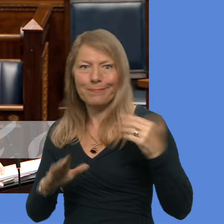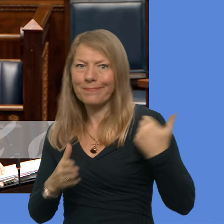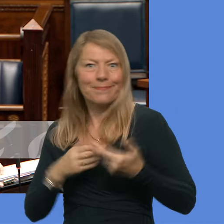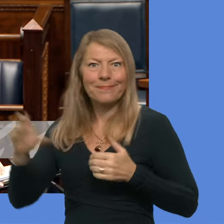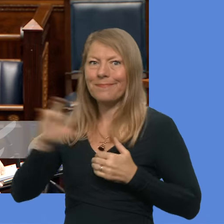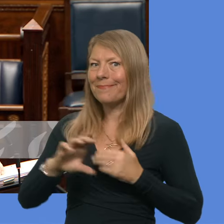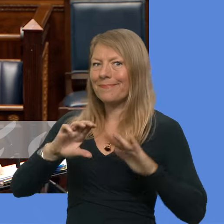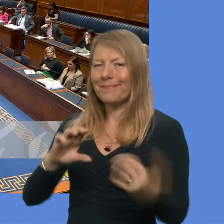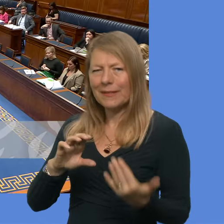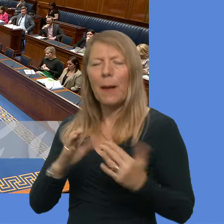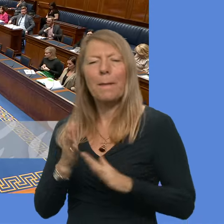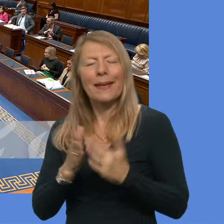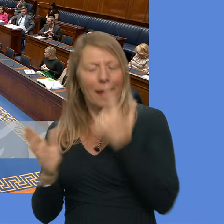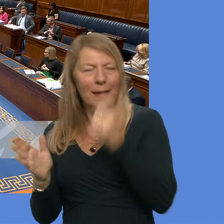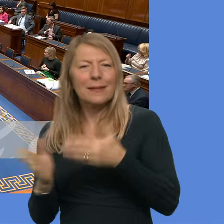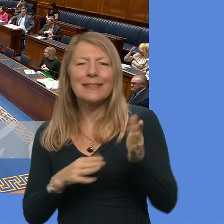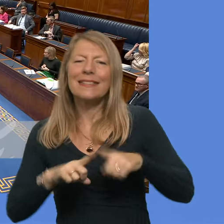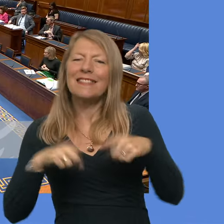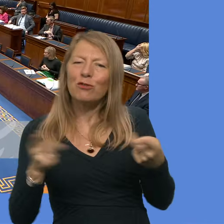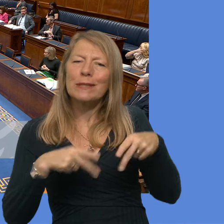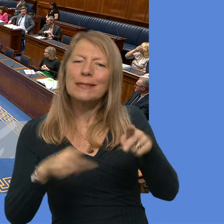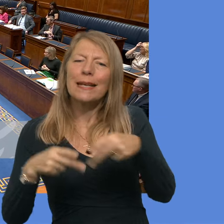other renewable schemes. Nilla McAllister.